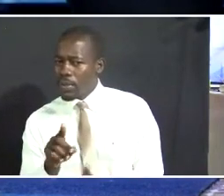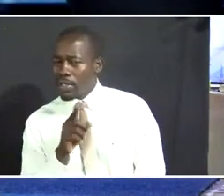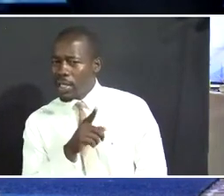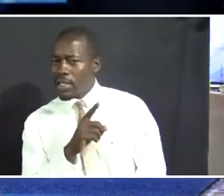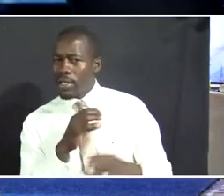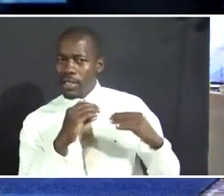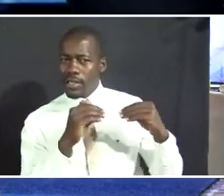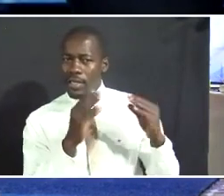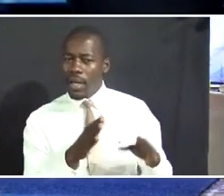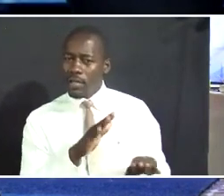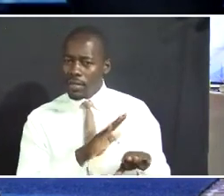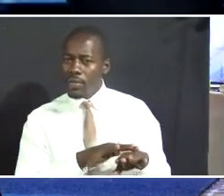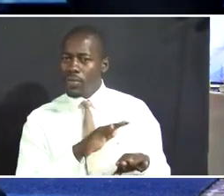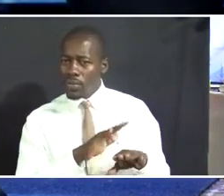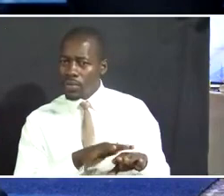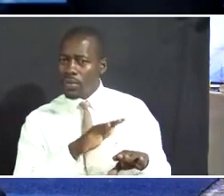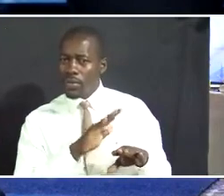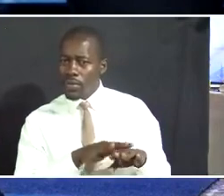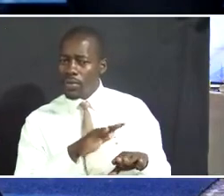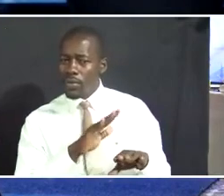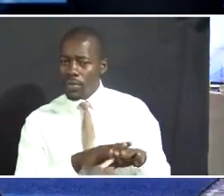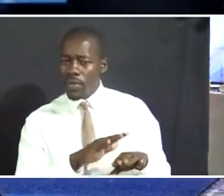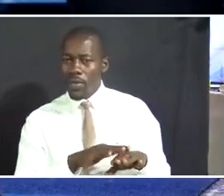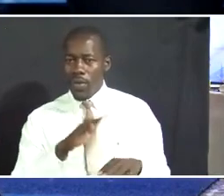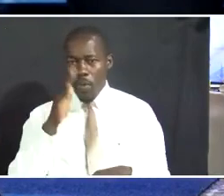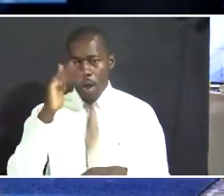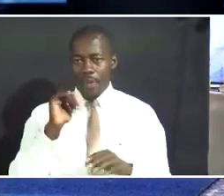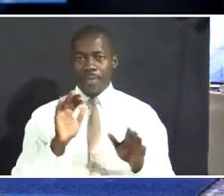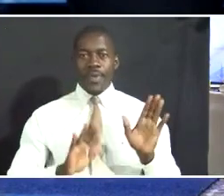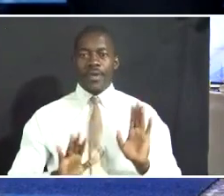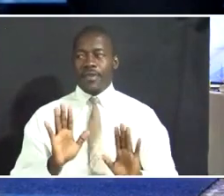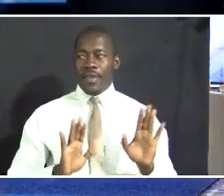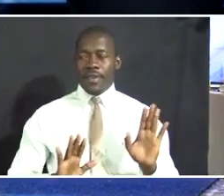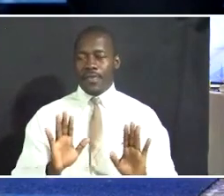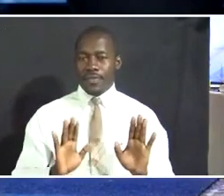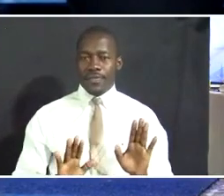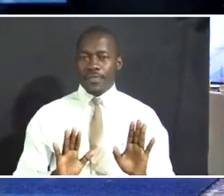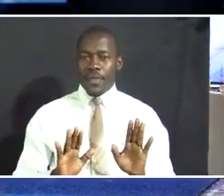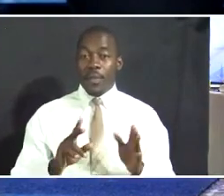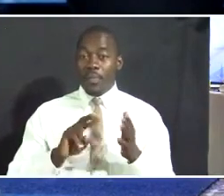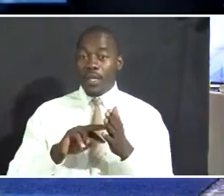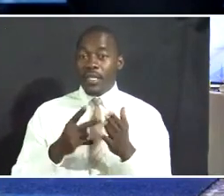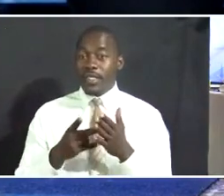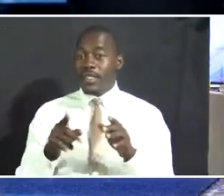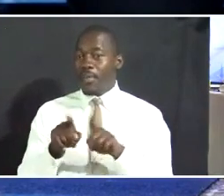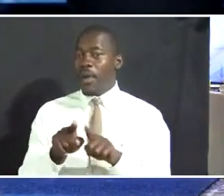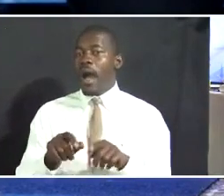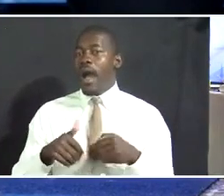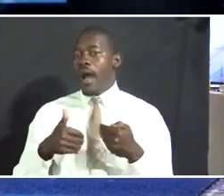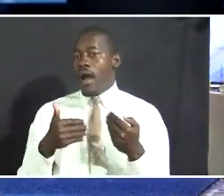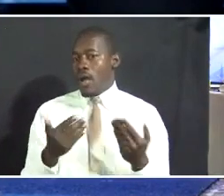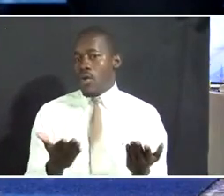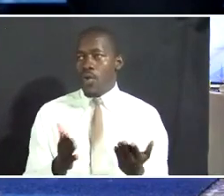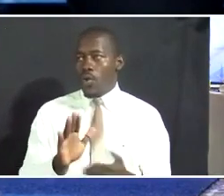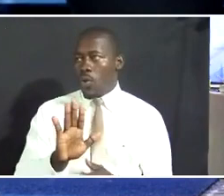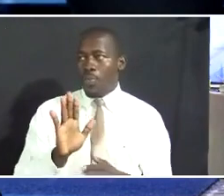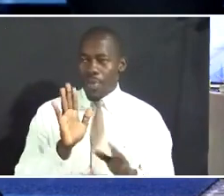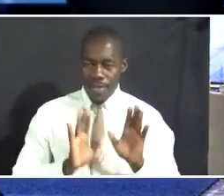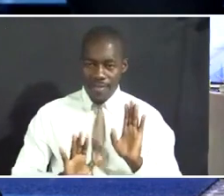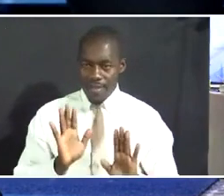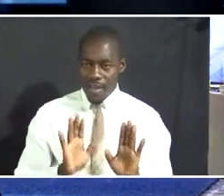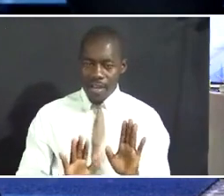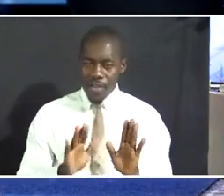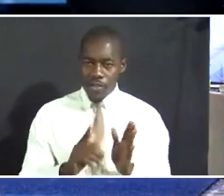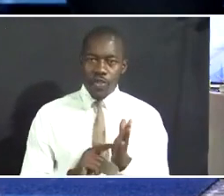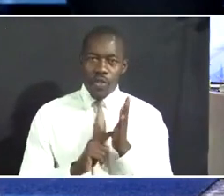differently. As my panelists were saying, it's even how you adorn yourself. That's the way that you